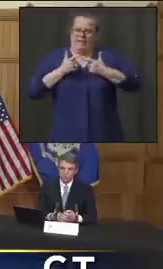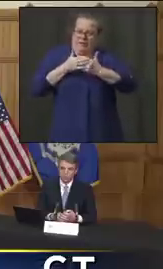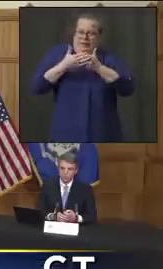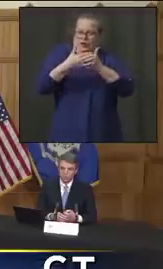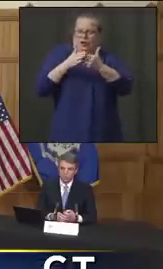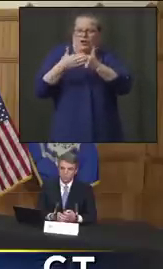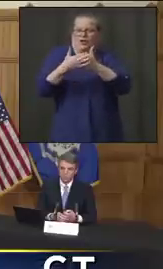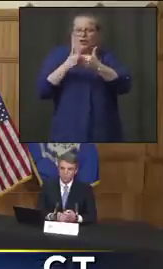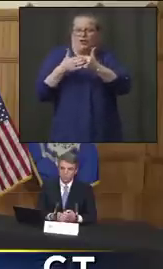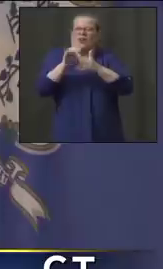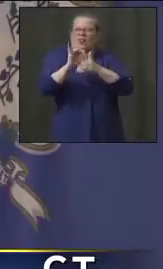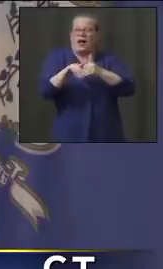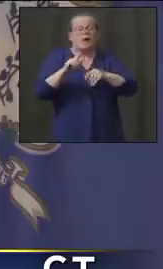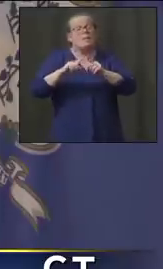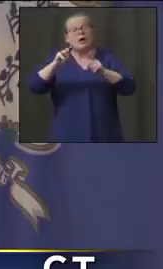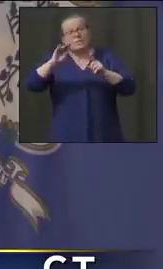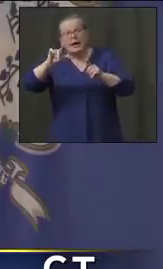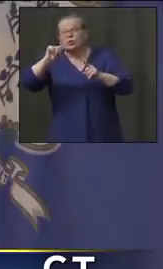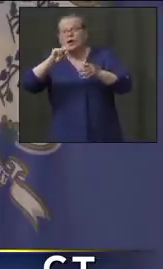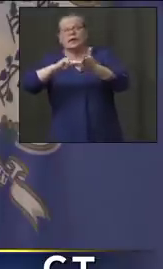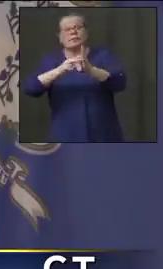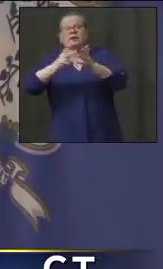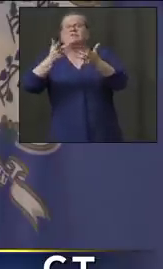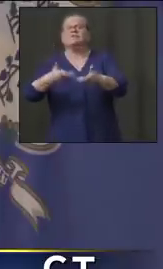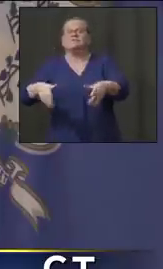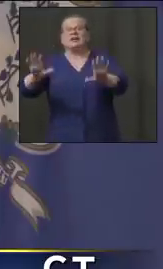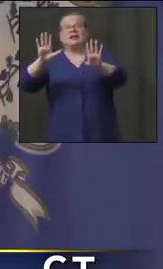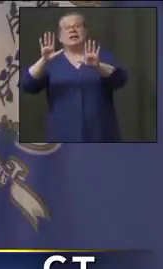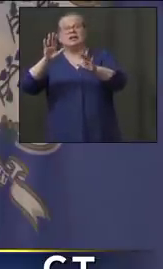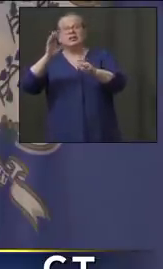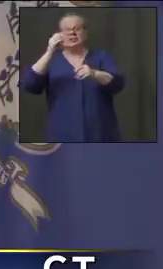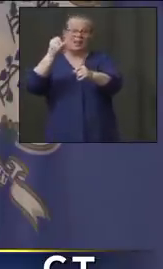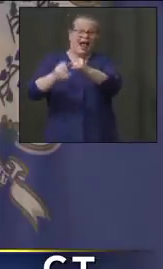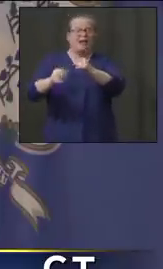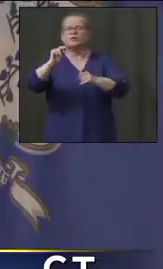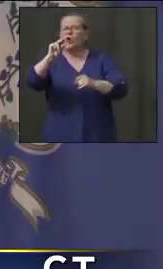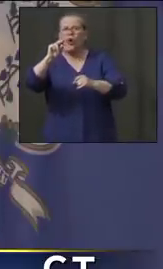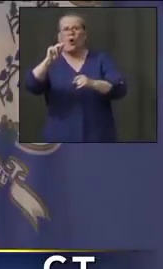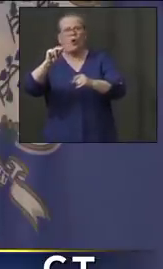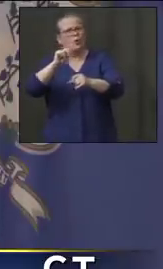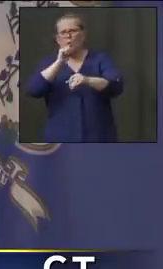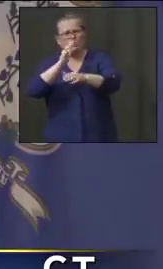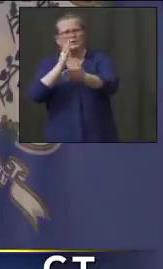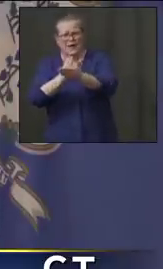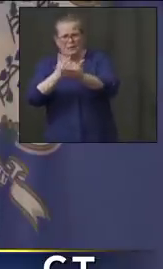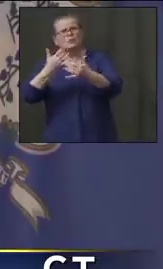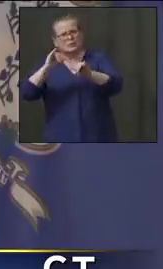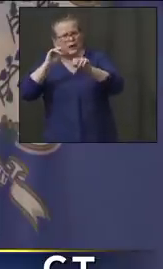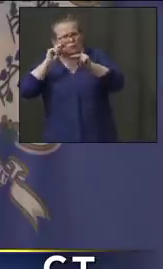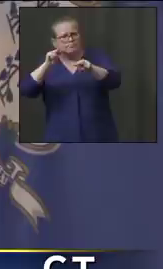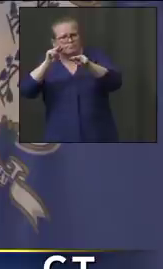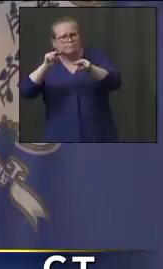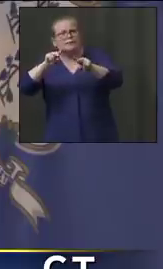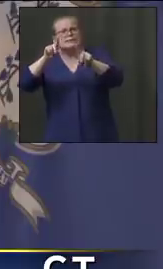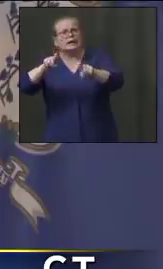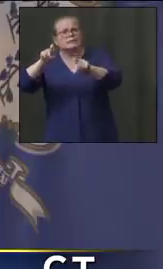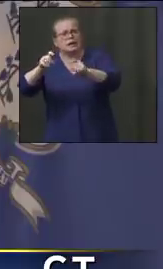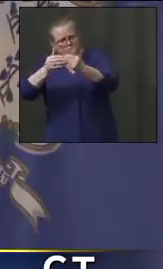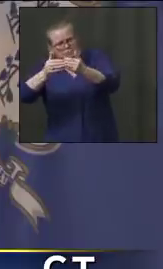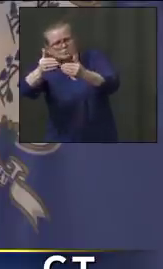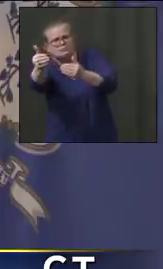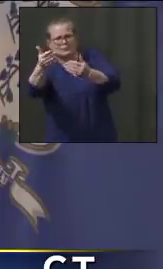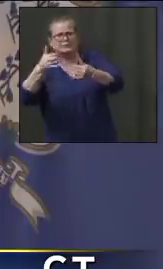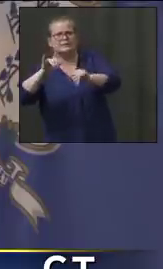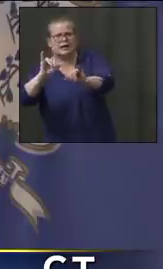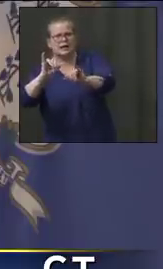Hey, let me just say, I think that's the last question. Dr. Ko, Indra Nooyi, to you, to the incredible team